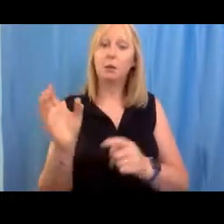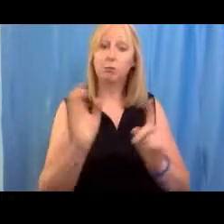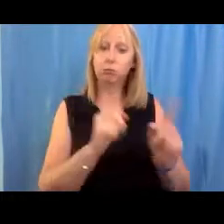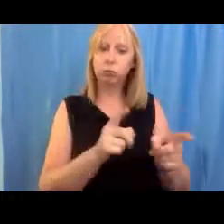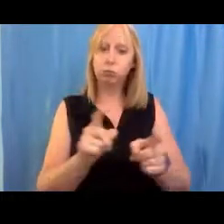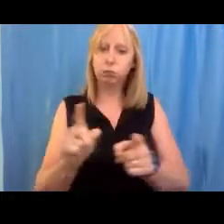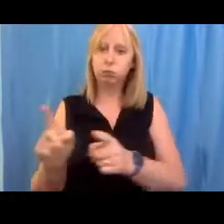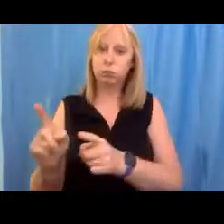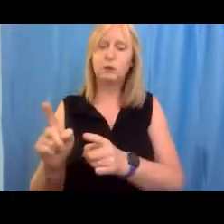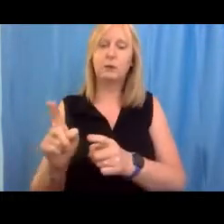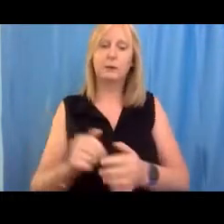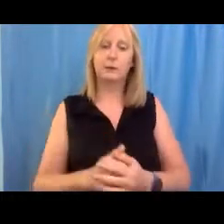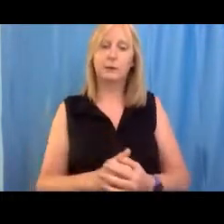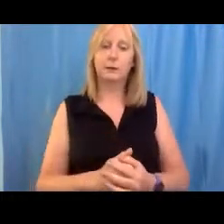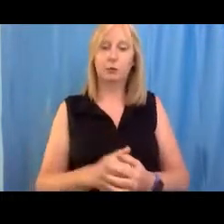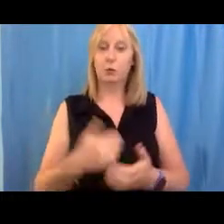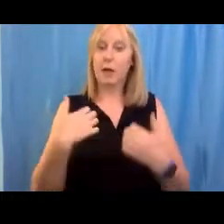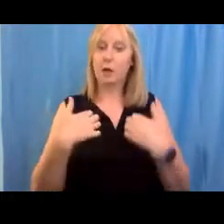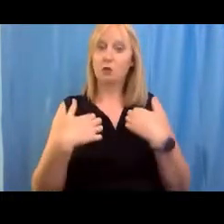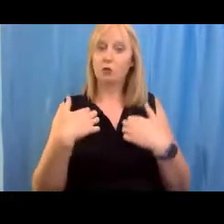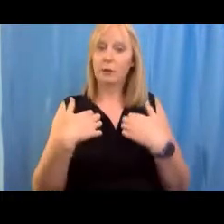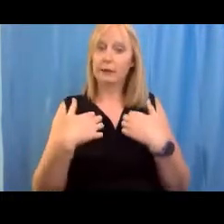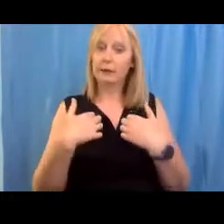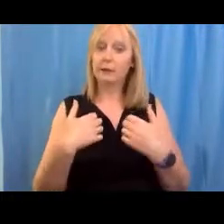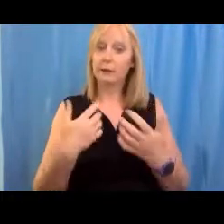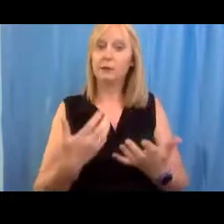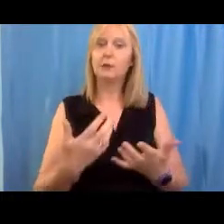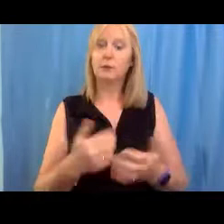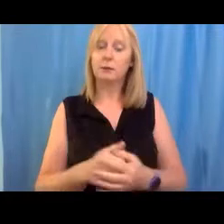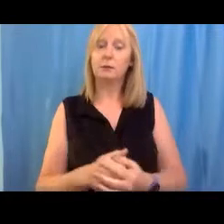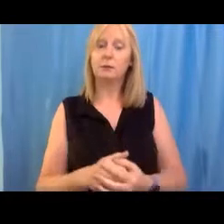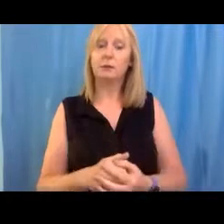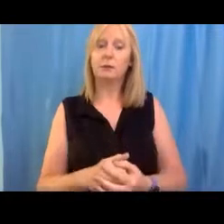quite interesting. And you may have heard we have